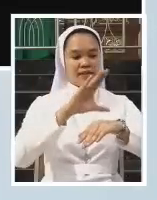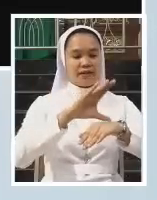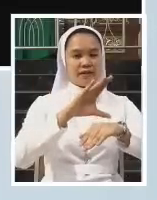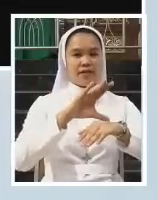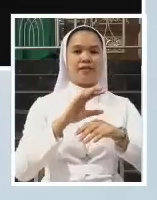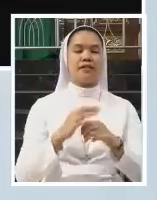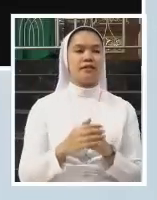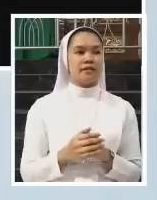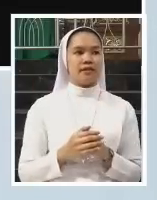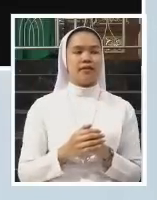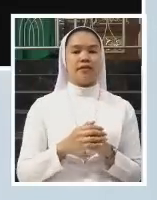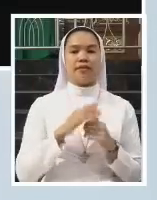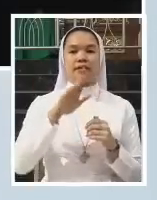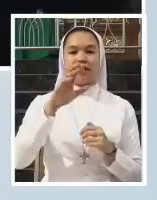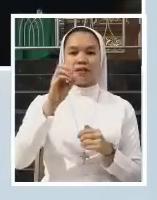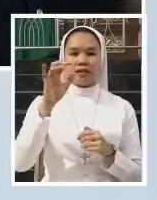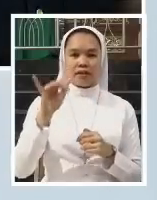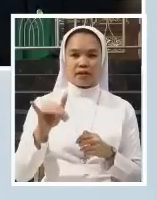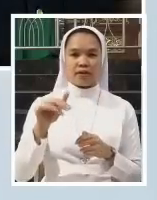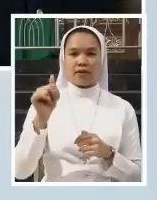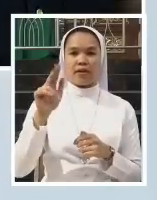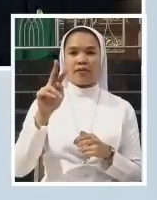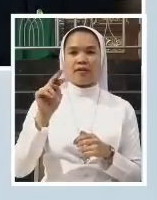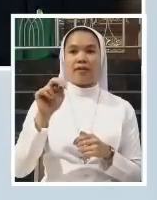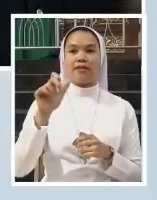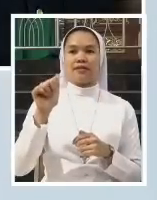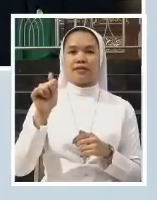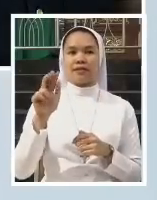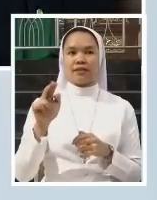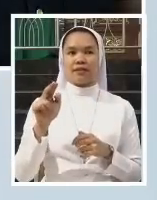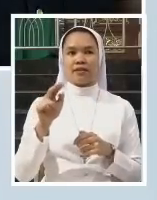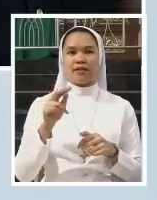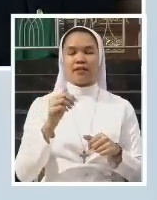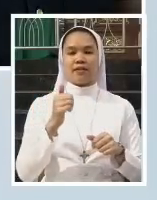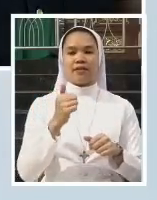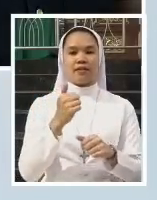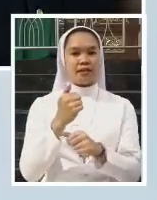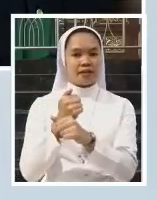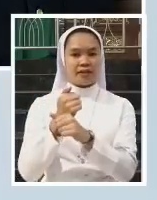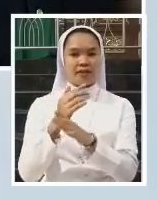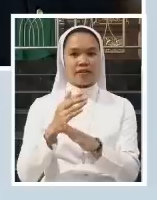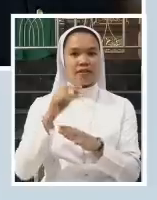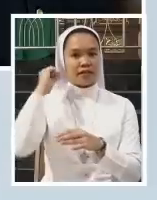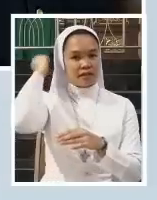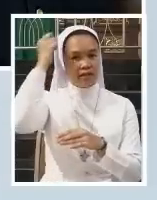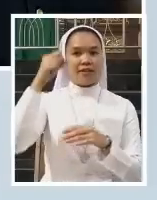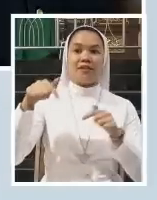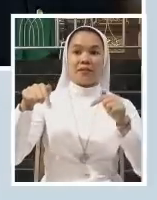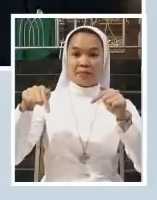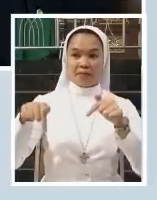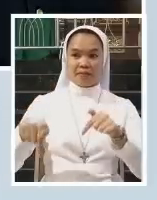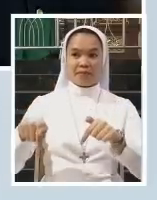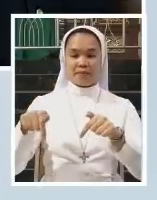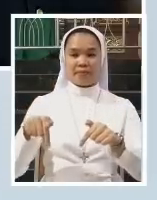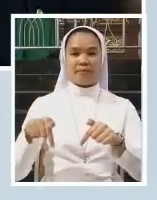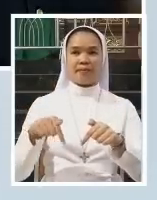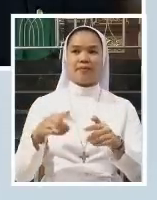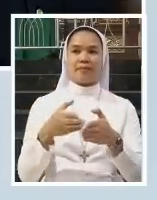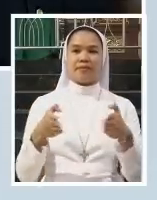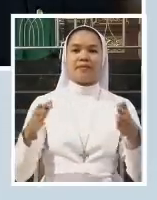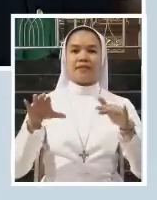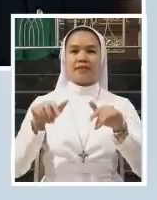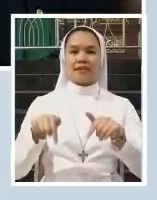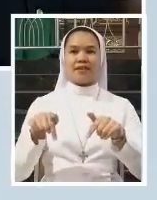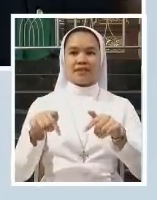Father Roy Arvin Ranya, Parochial Vicar, St. John the Evangelist Parish,